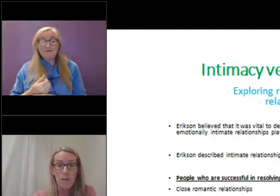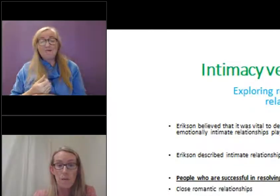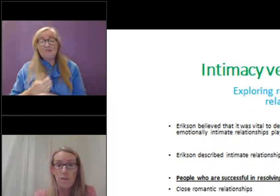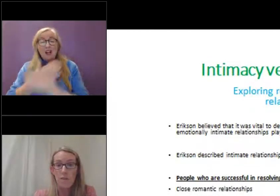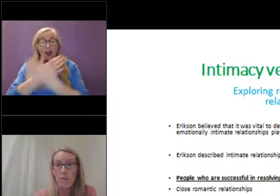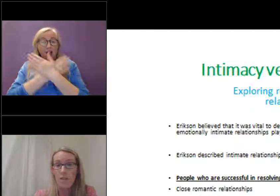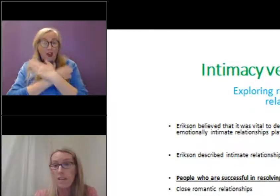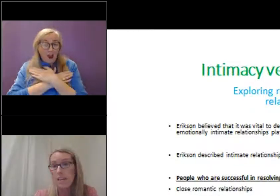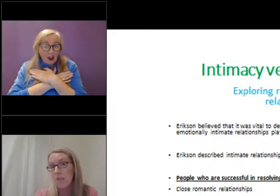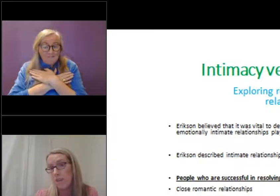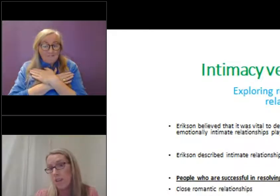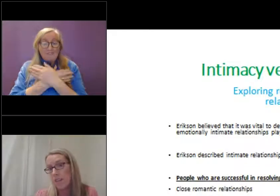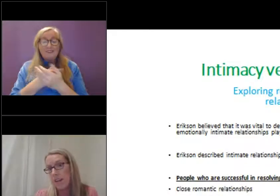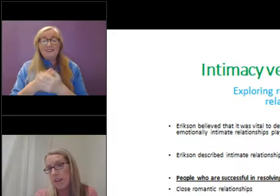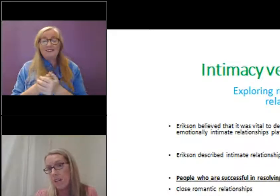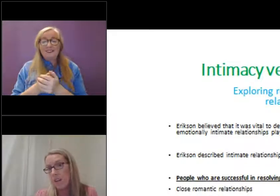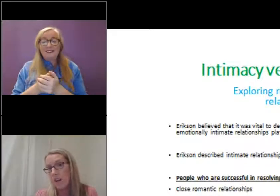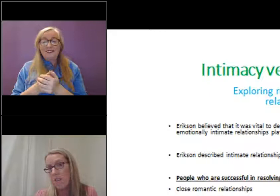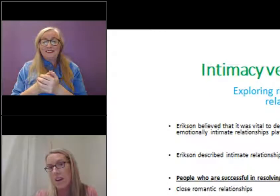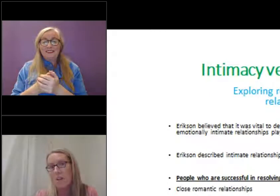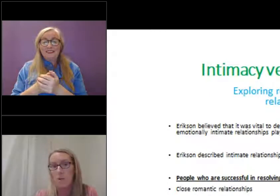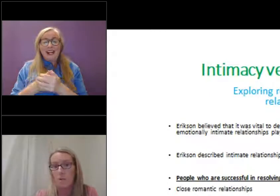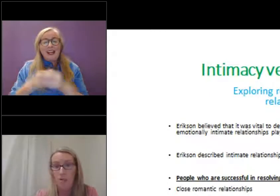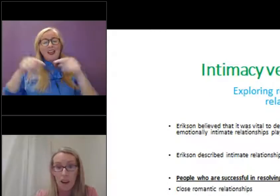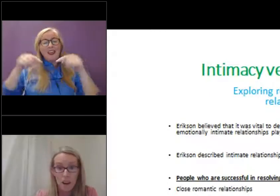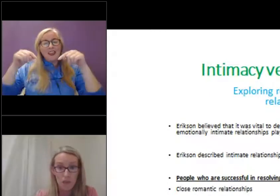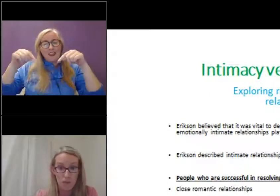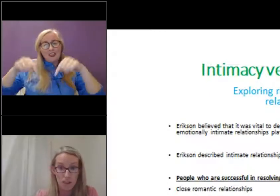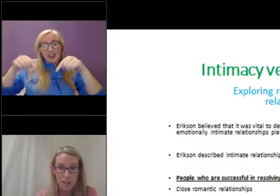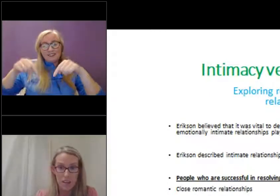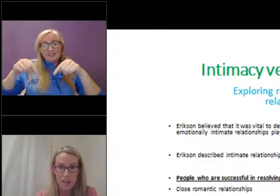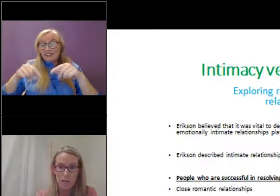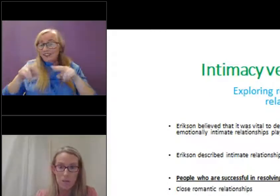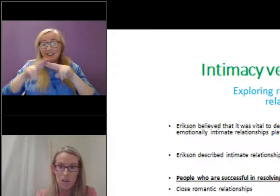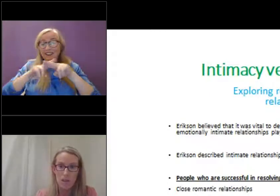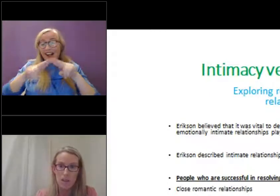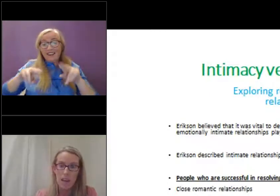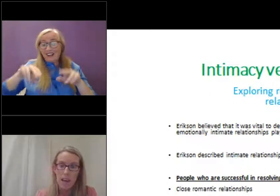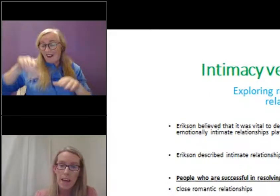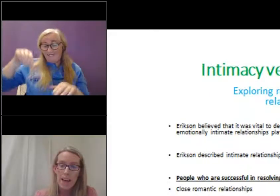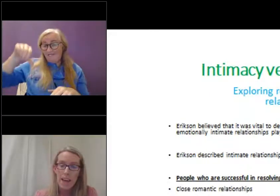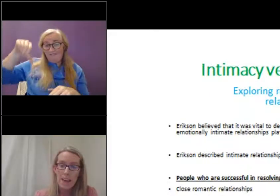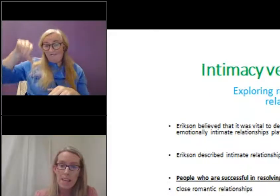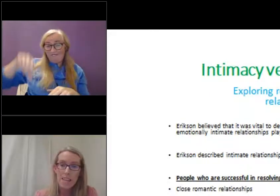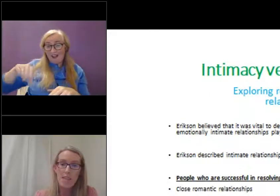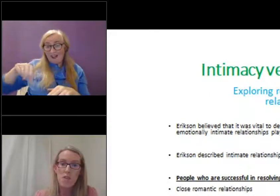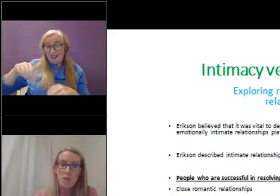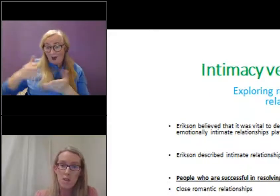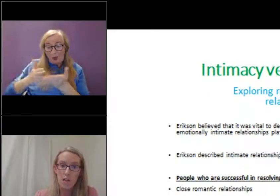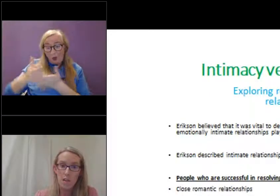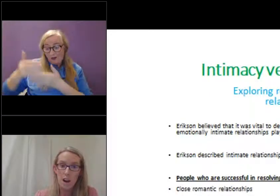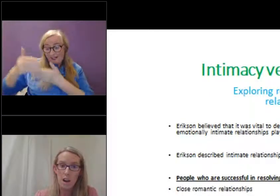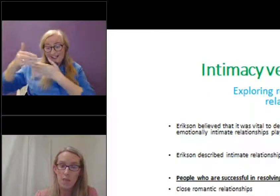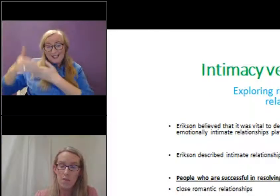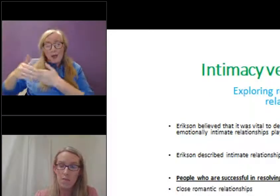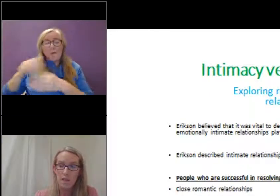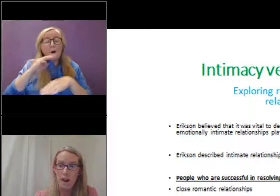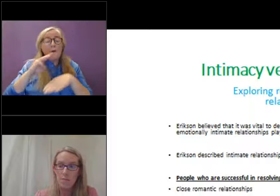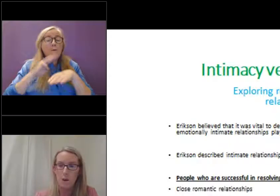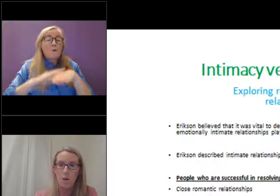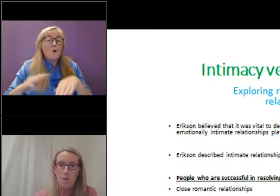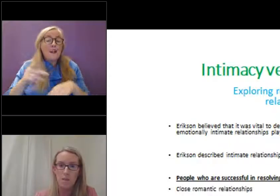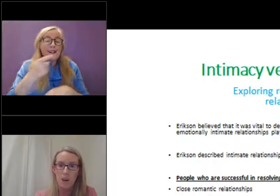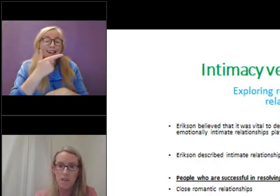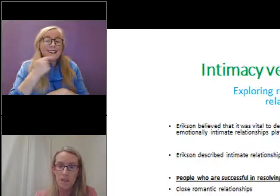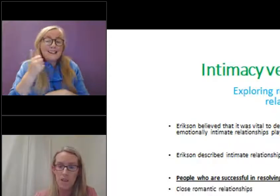I suppose, if you succeed through this stage, and not that anybody would fail through this stage, but it's just, it's easier for you to kind of